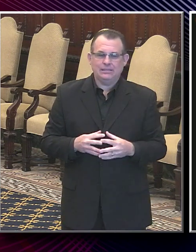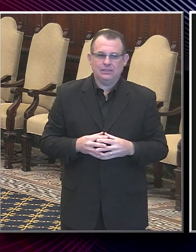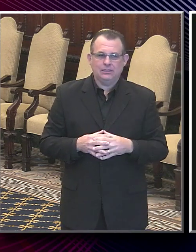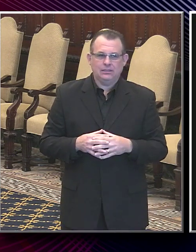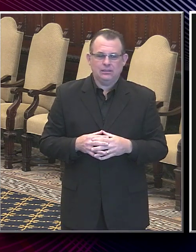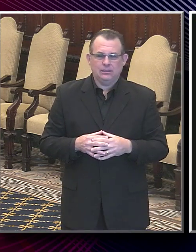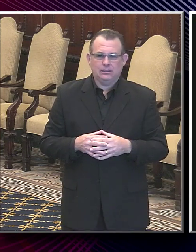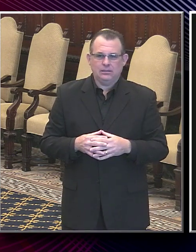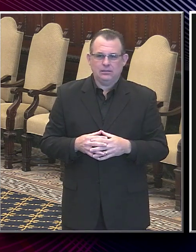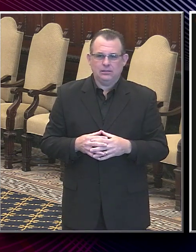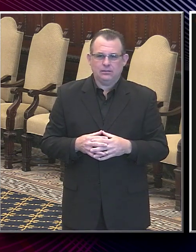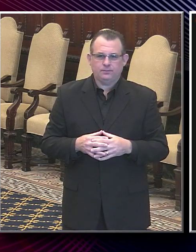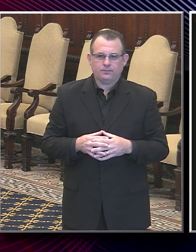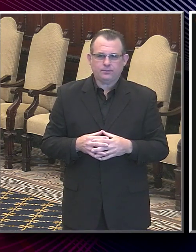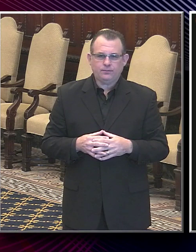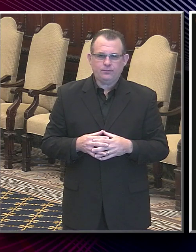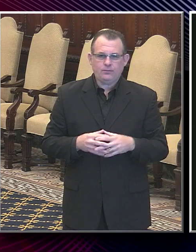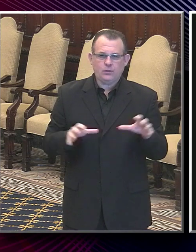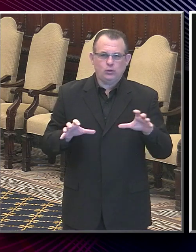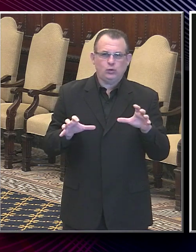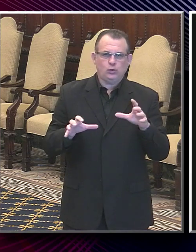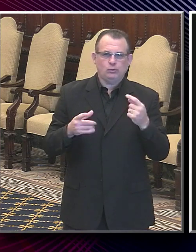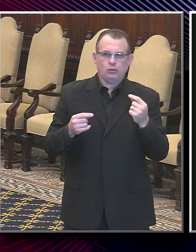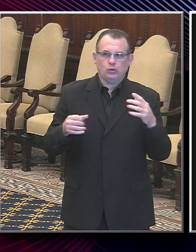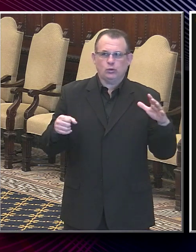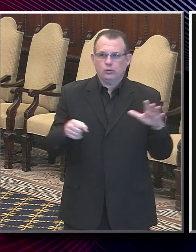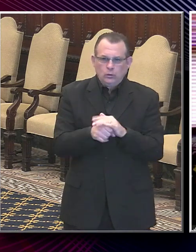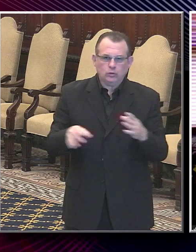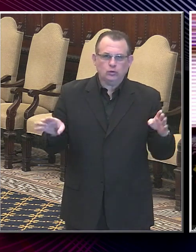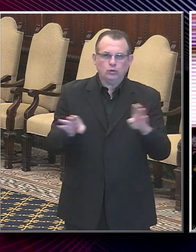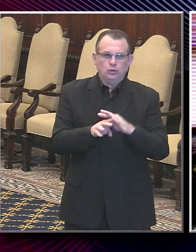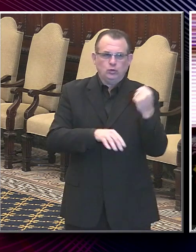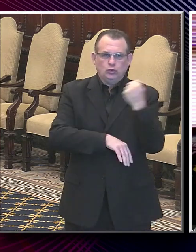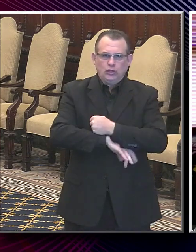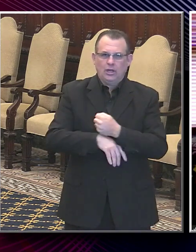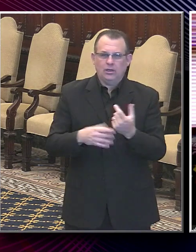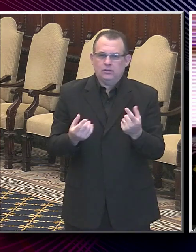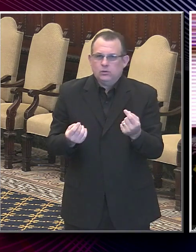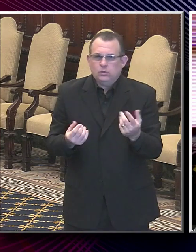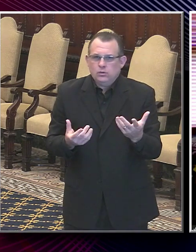toward the total elimination of the office. Well,